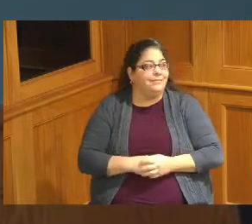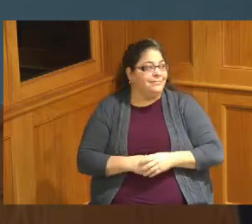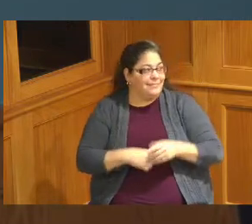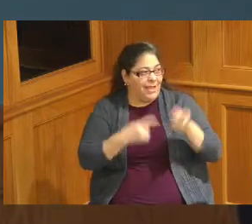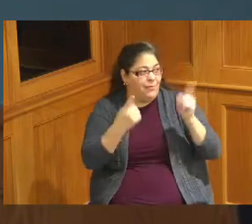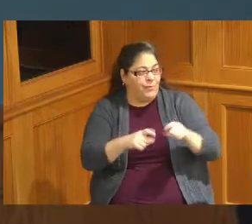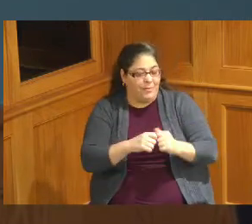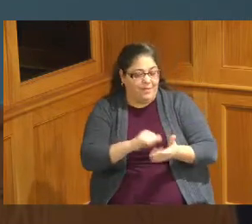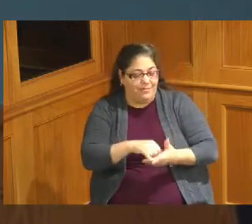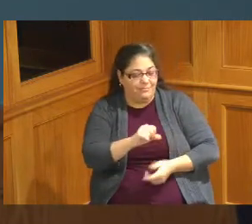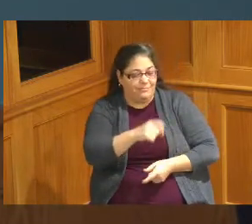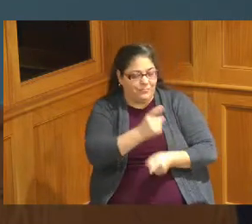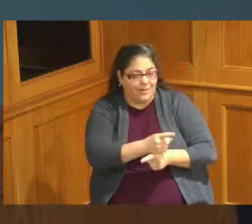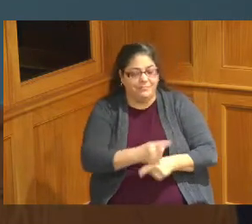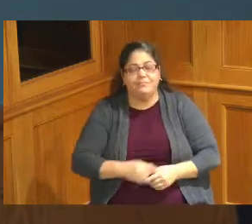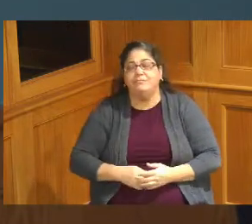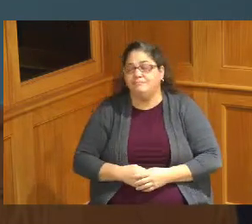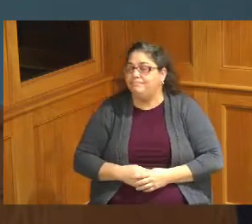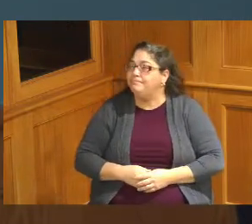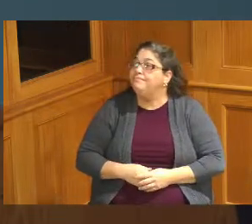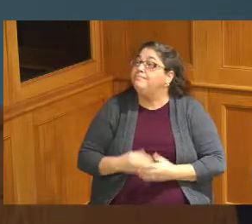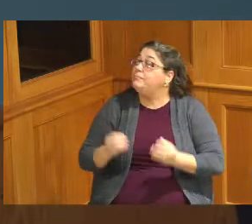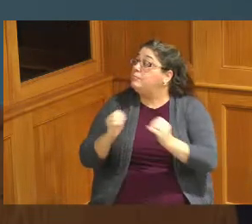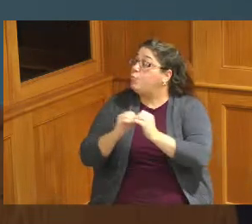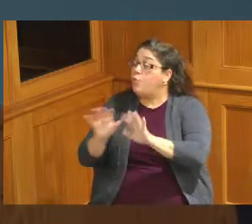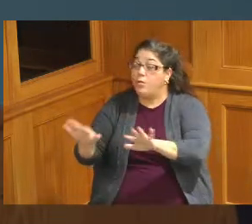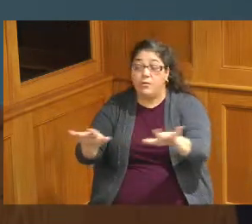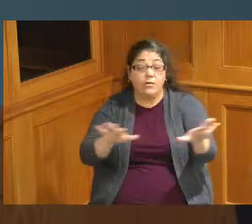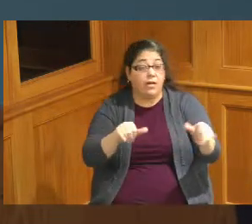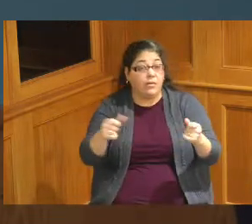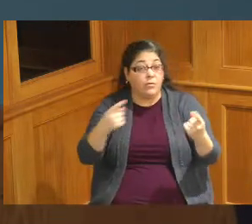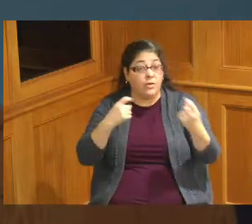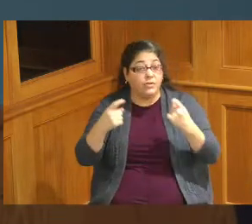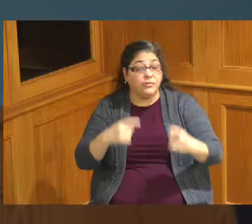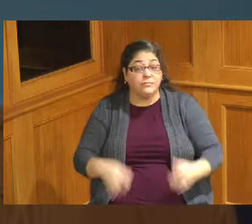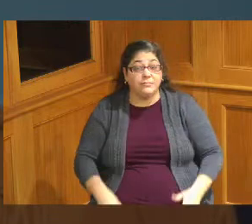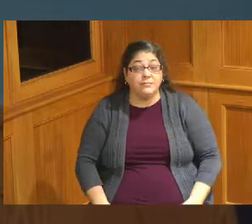phenomenal. Okay, well, anything else? Any other questions?